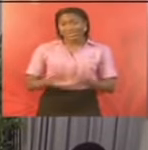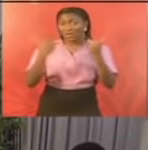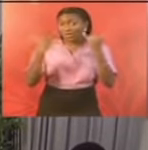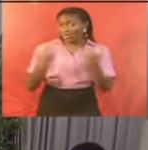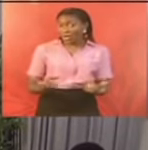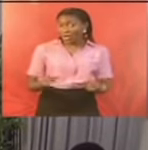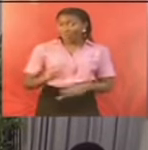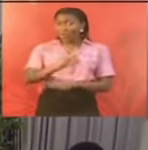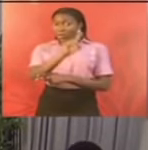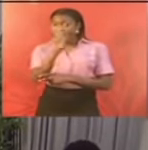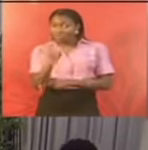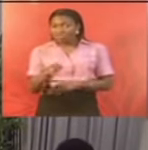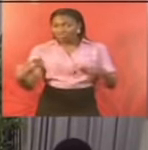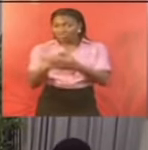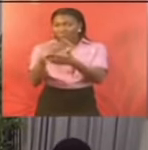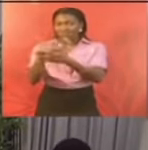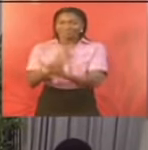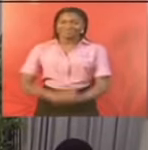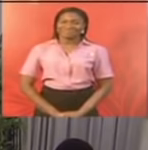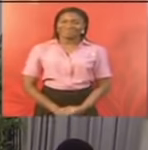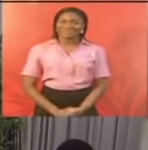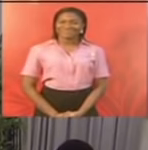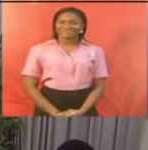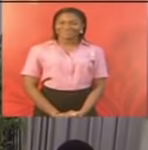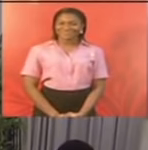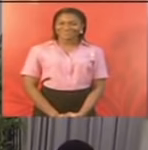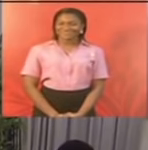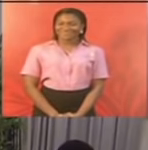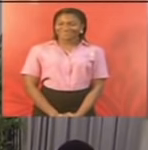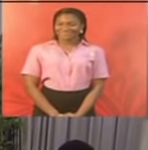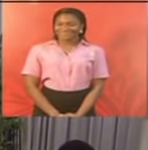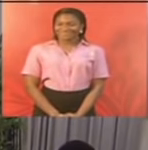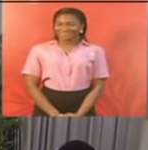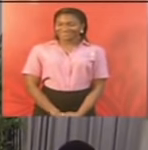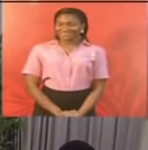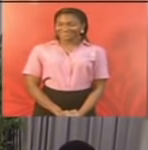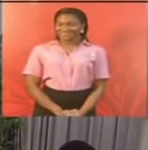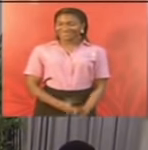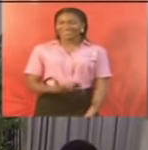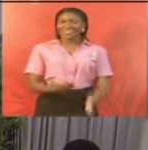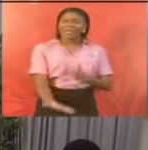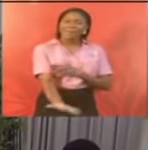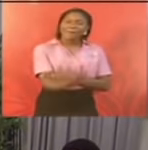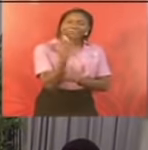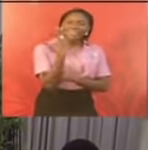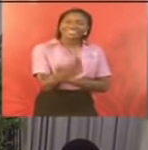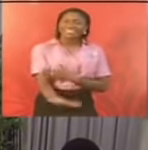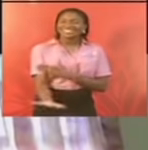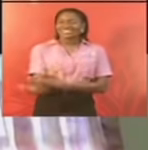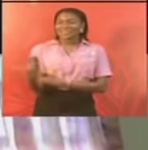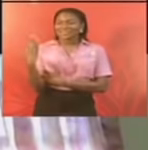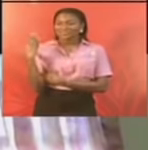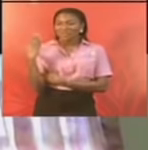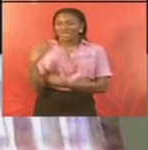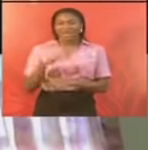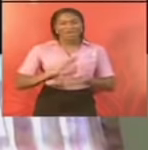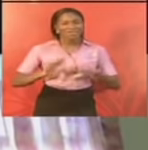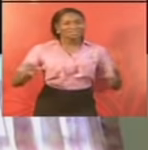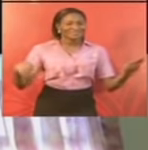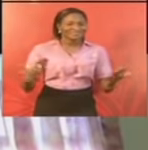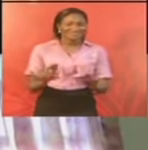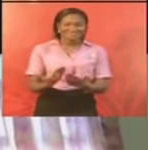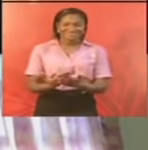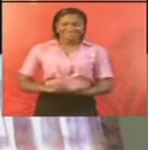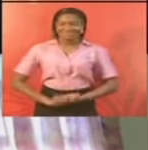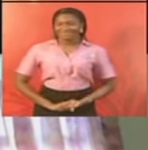from I-95.5, please. Yes, good morning to everyone. Whitfield Turner from I-95.5. Just